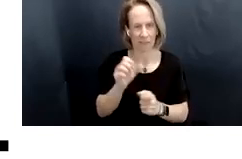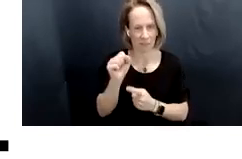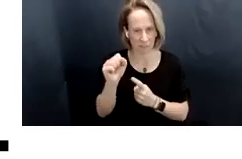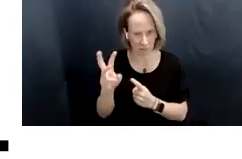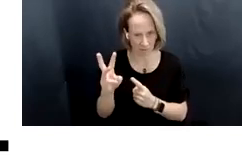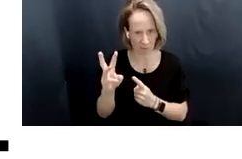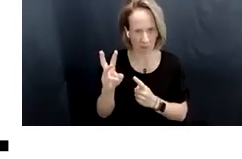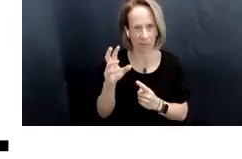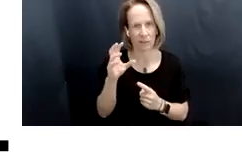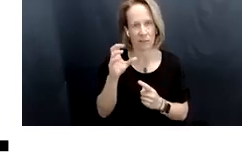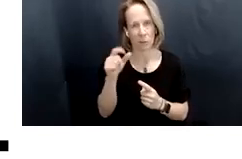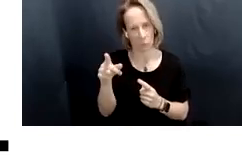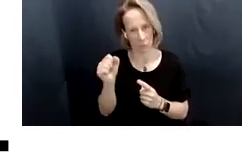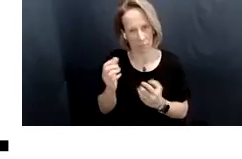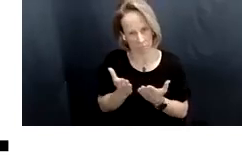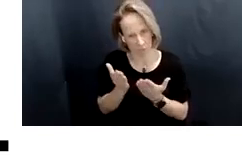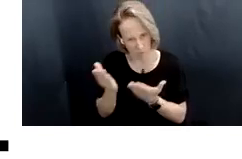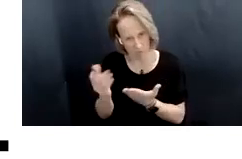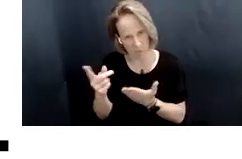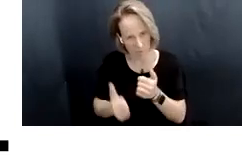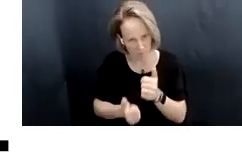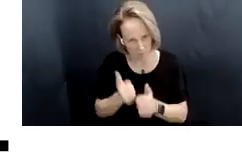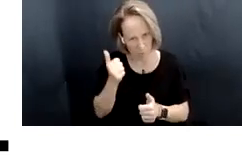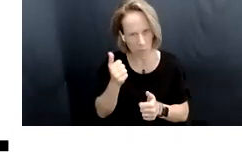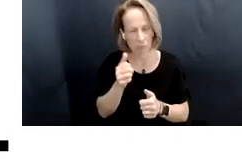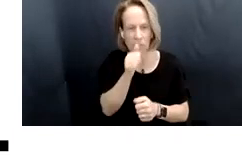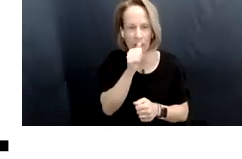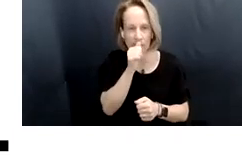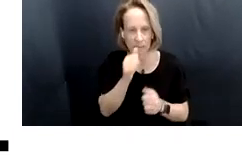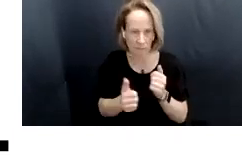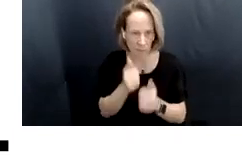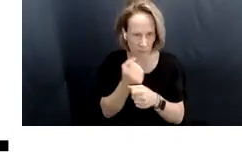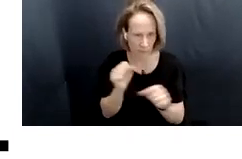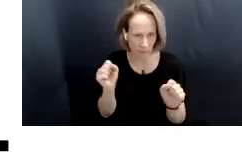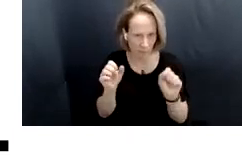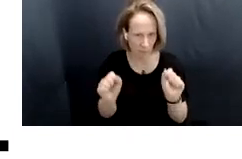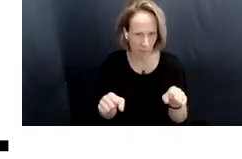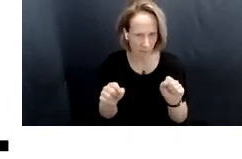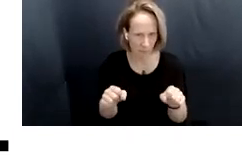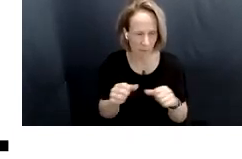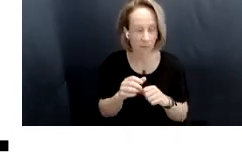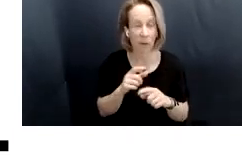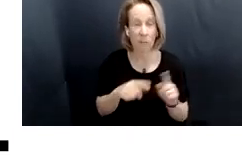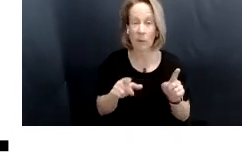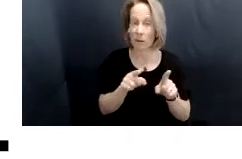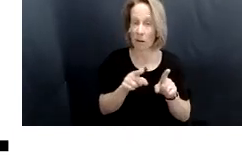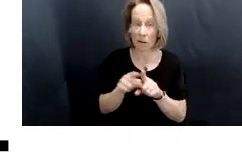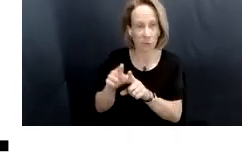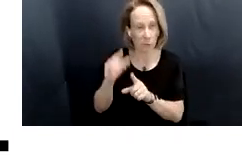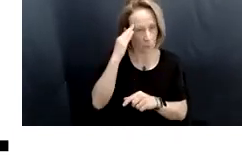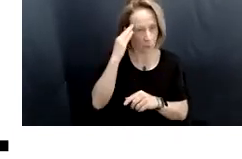most privacy and safety possible. With that being said, be prepared to explain your program's capacity